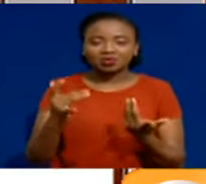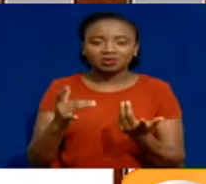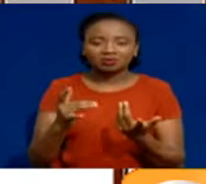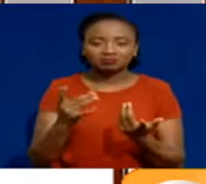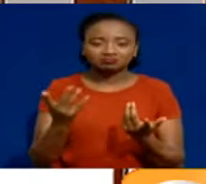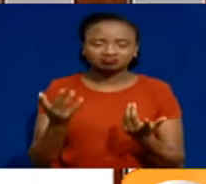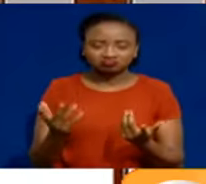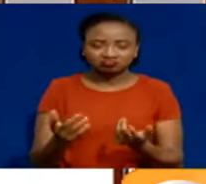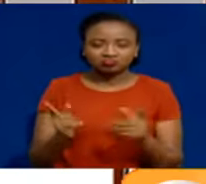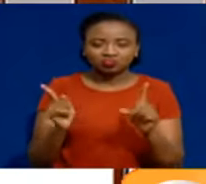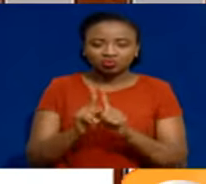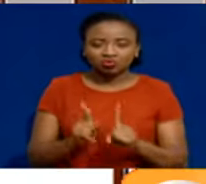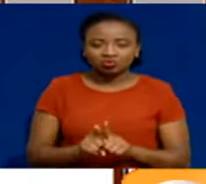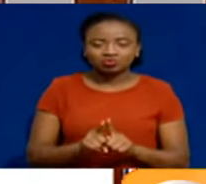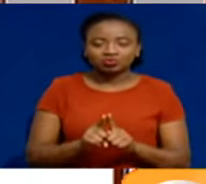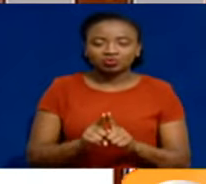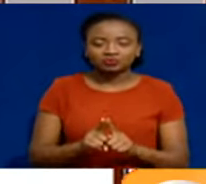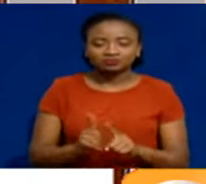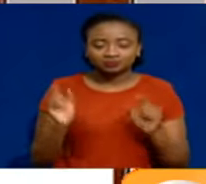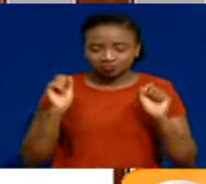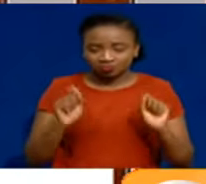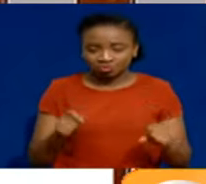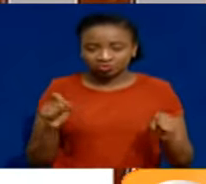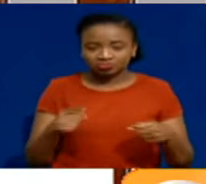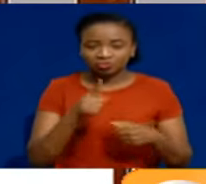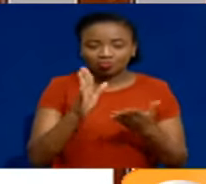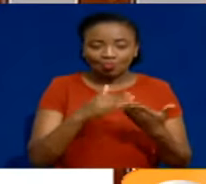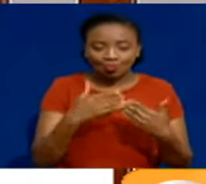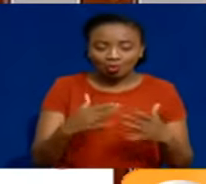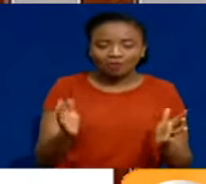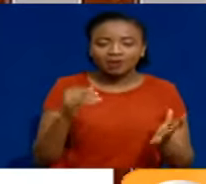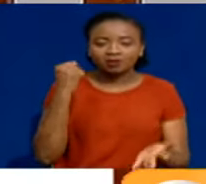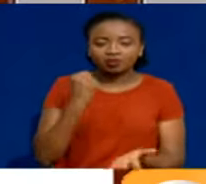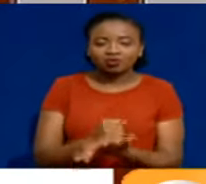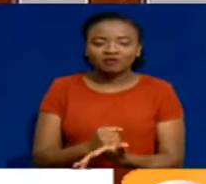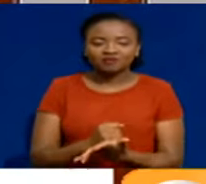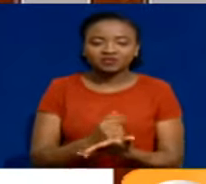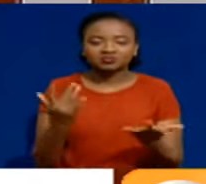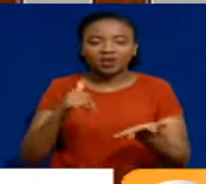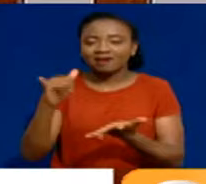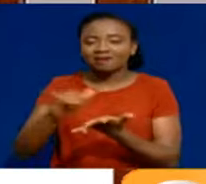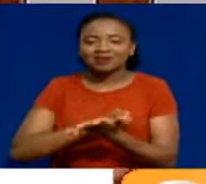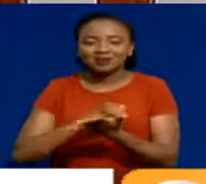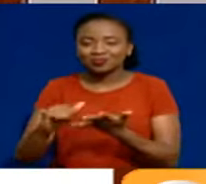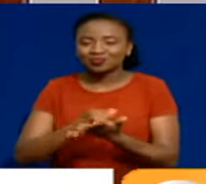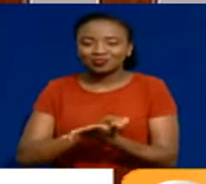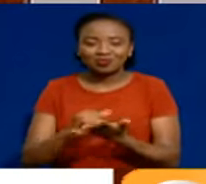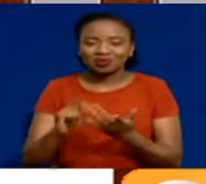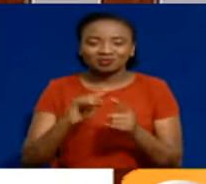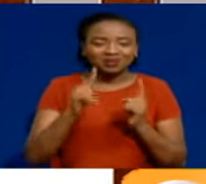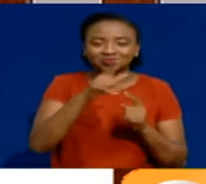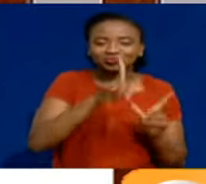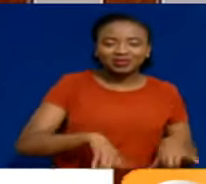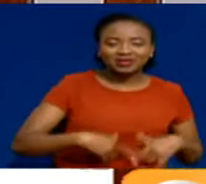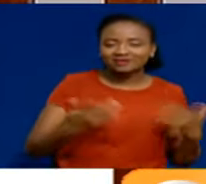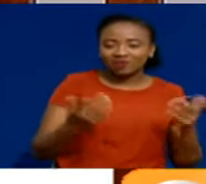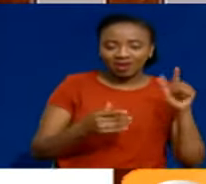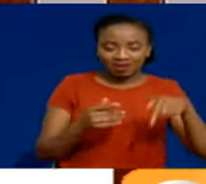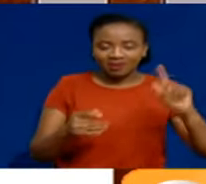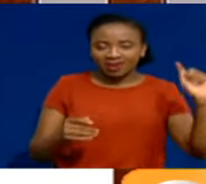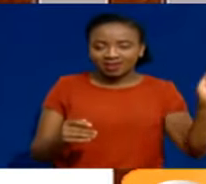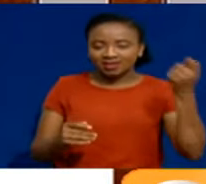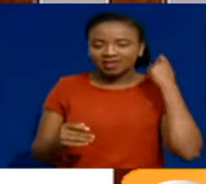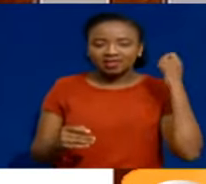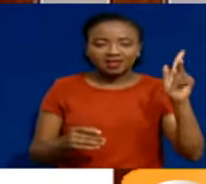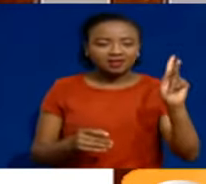Kiamba, and where you can be able to open an office in New York when you are in Kiamba, and where you